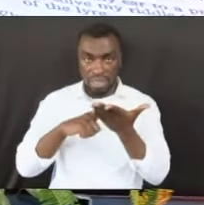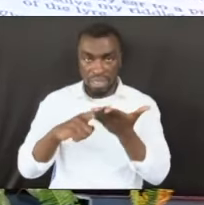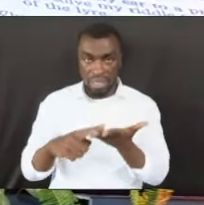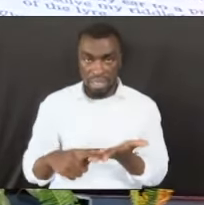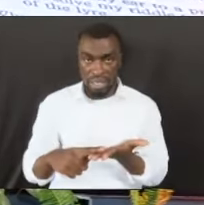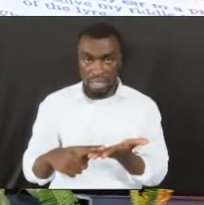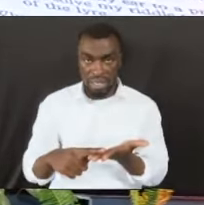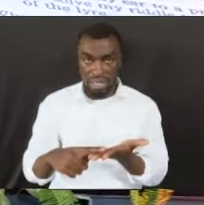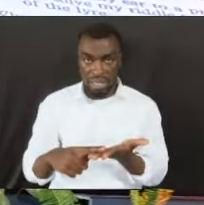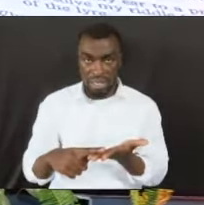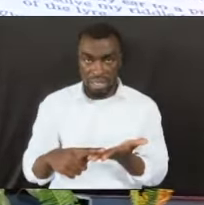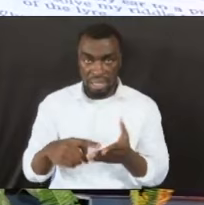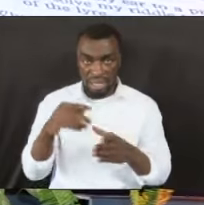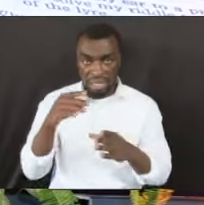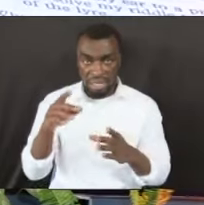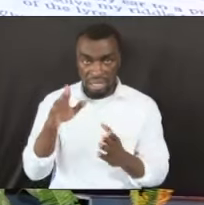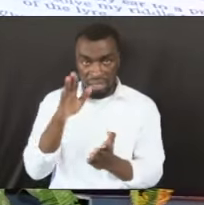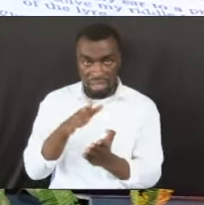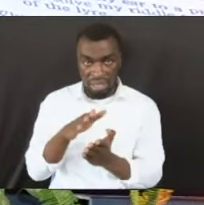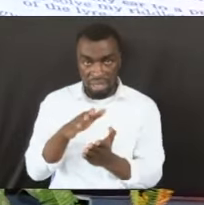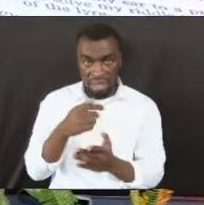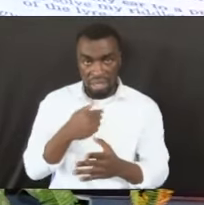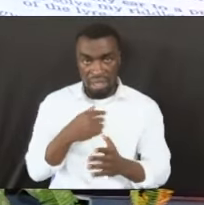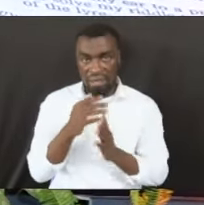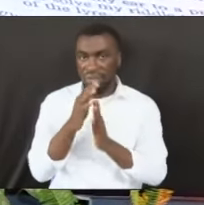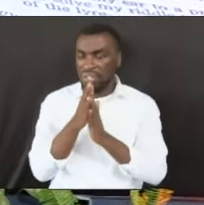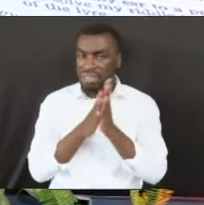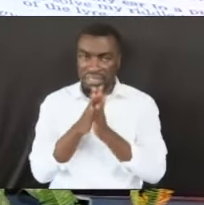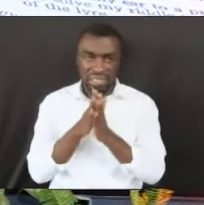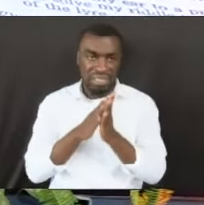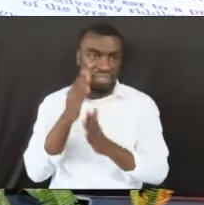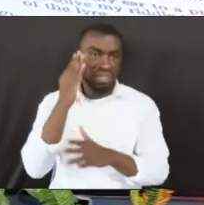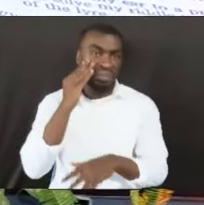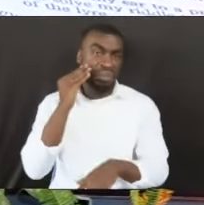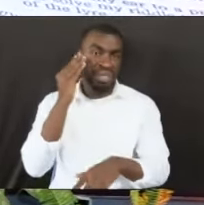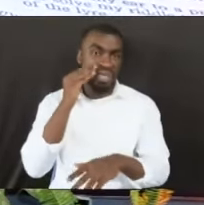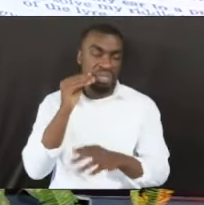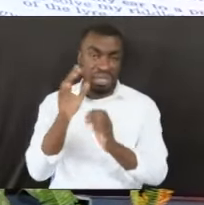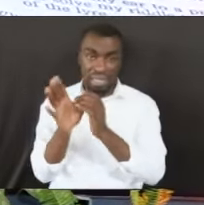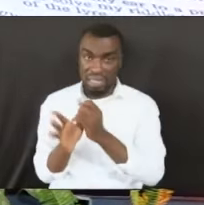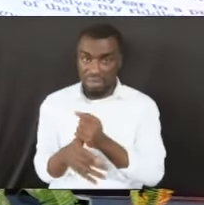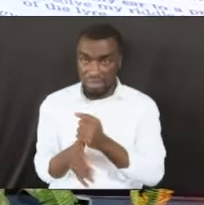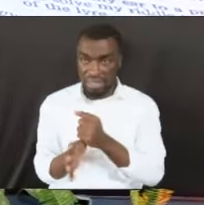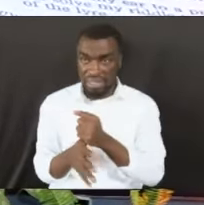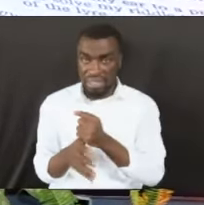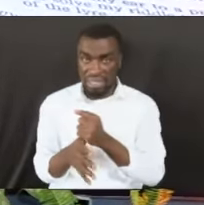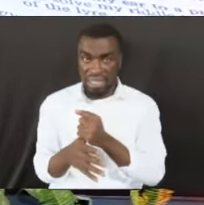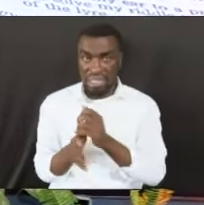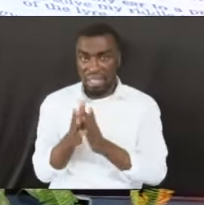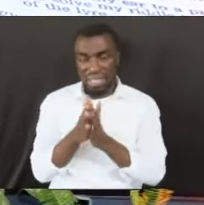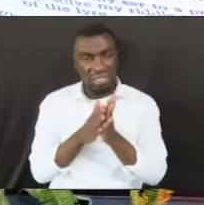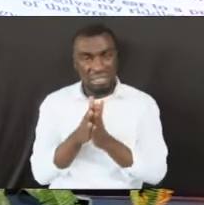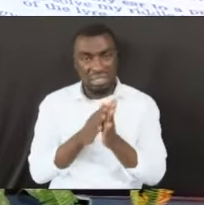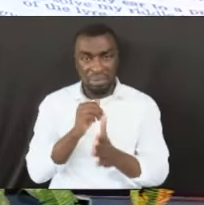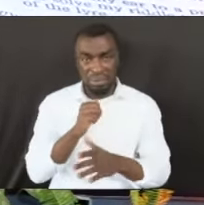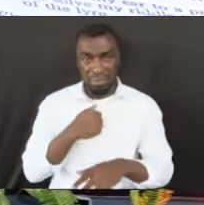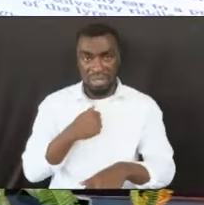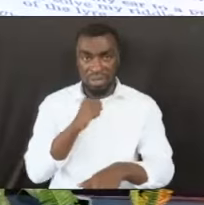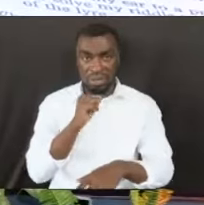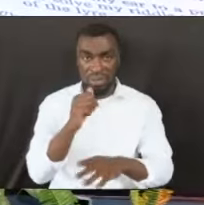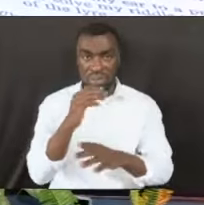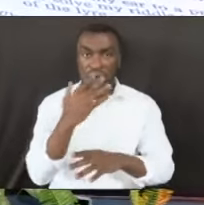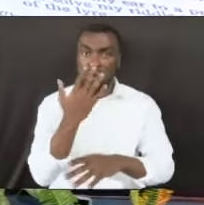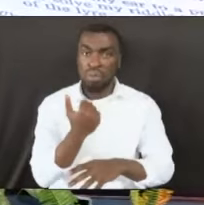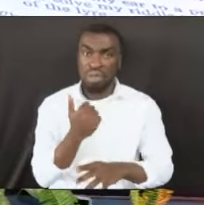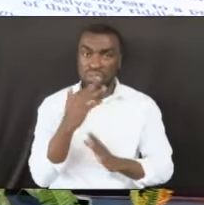I had a very interesting experience at the embassy. So interesting, I don't want to talk about it now. When we come